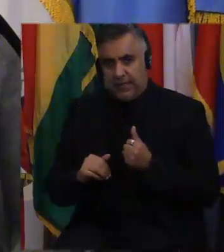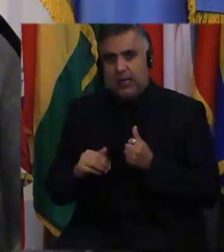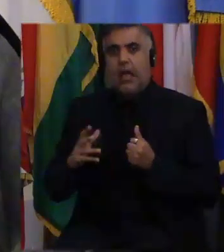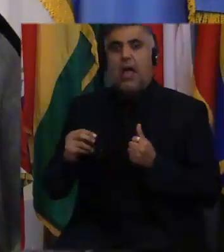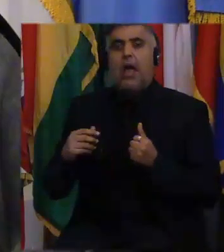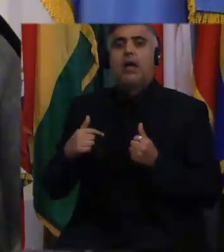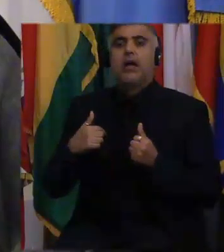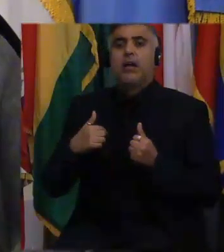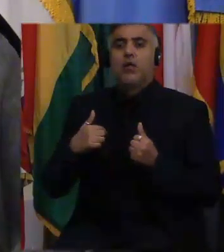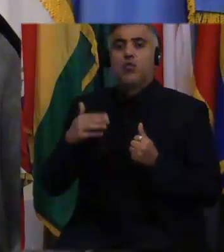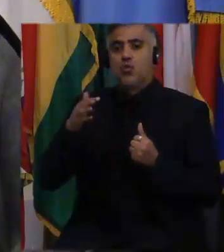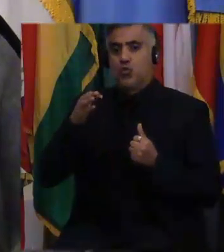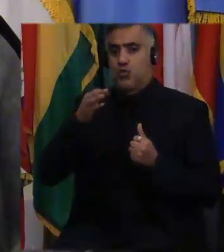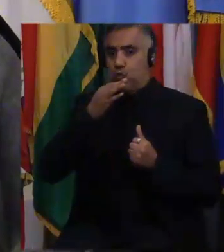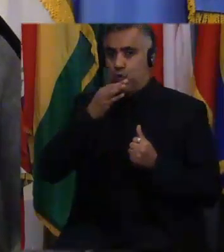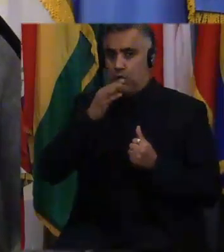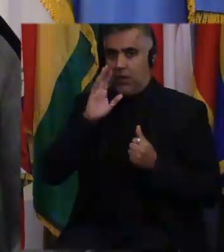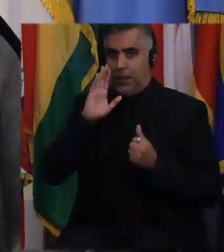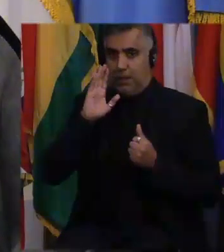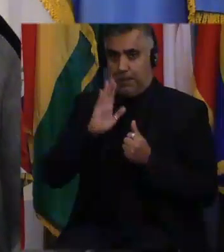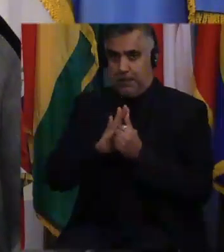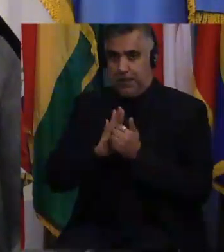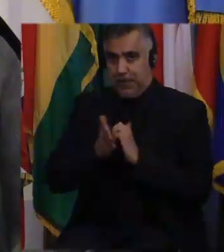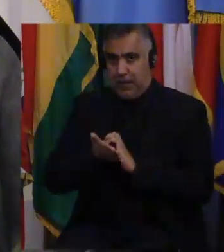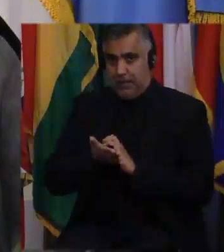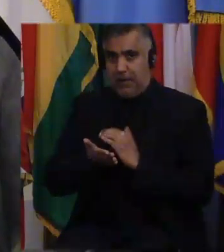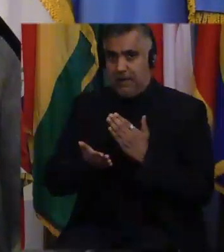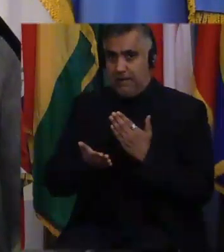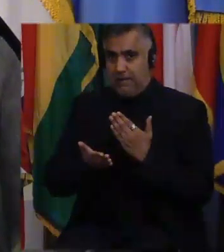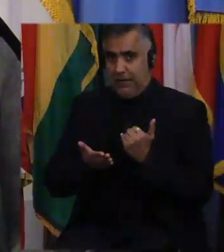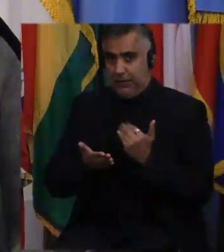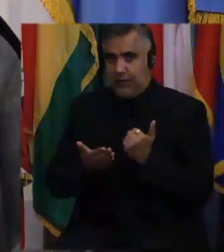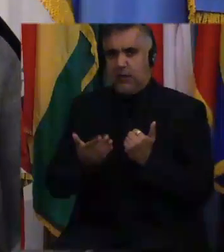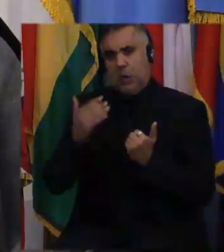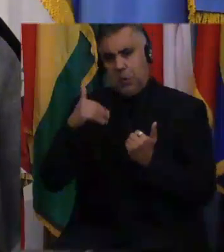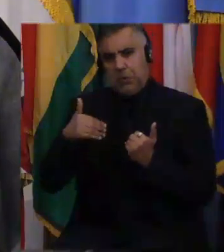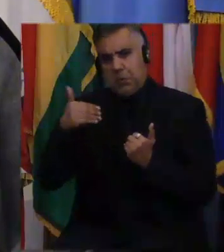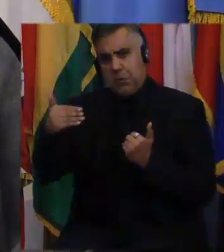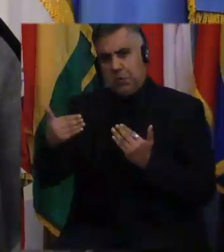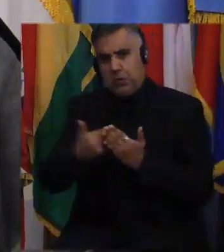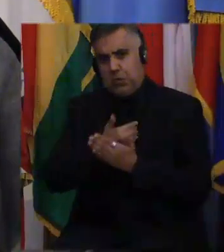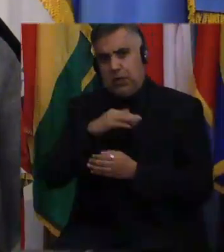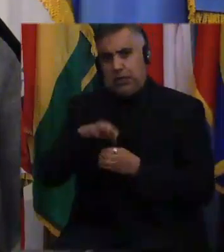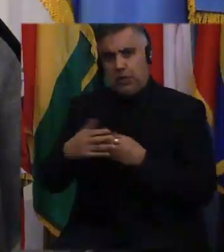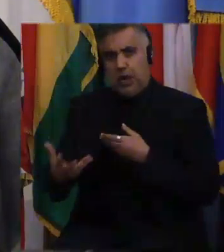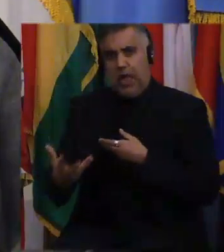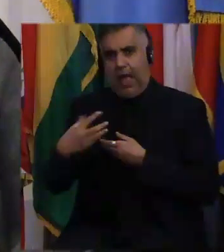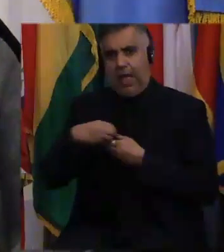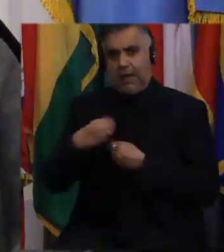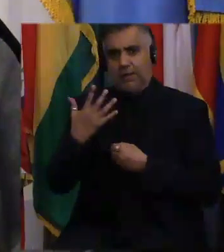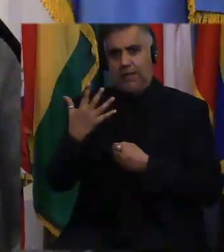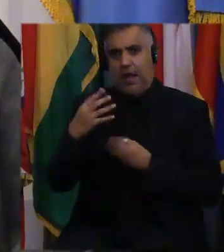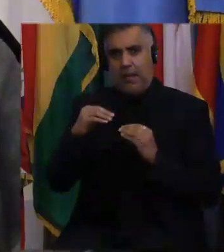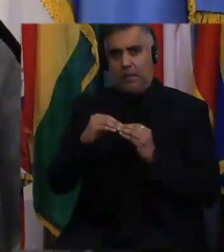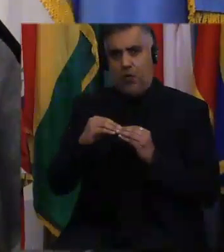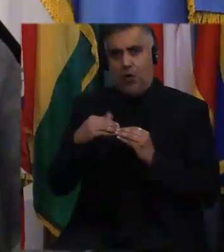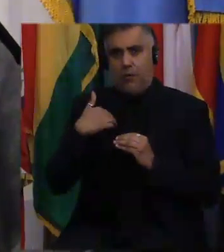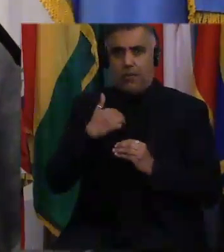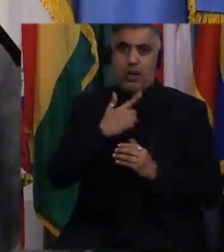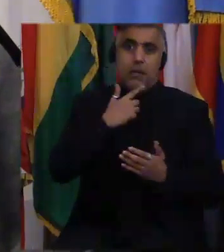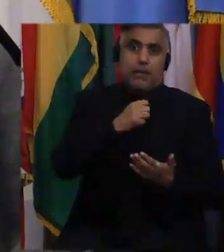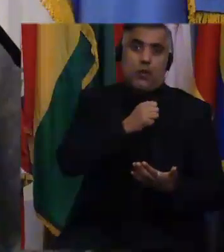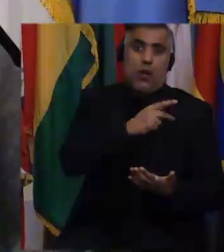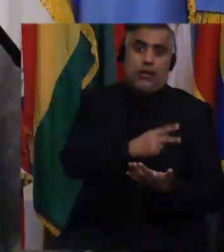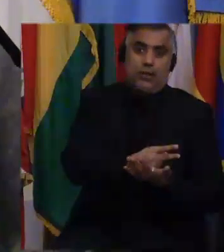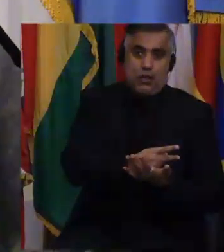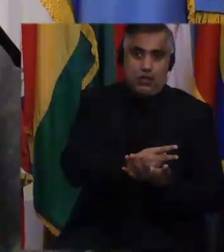will soon become 15 with new elections, adding 5 more members because the ratification of the